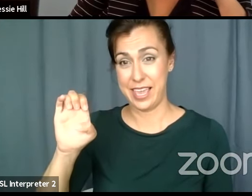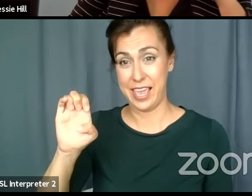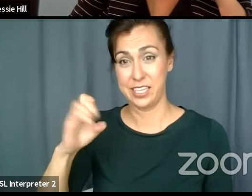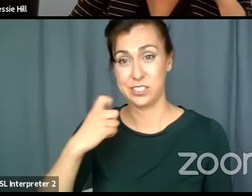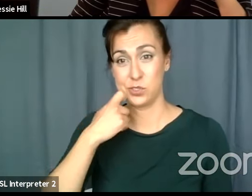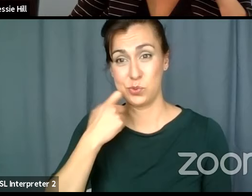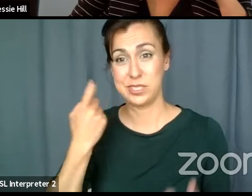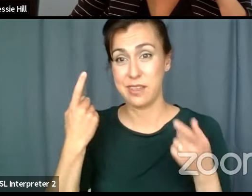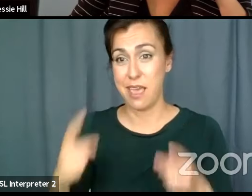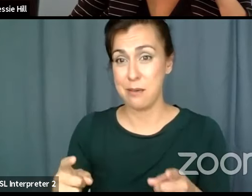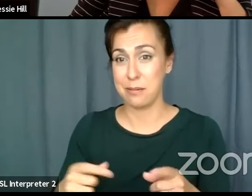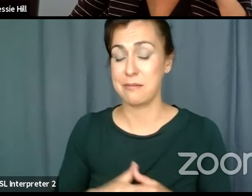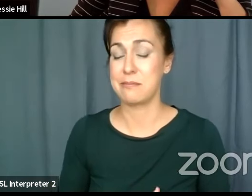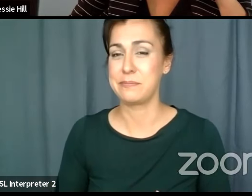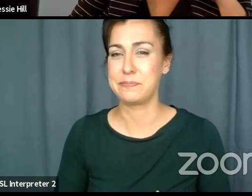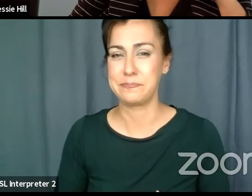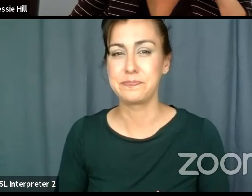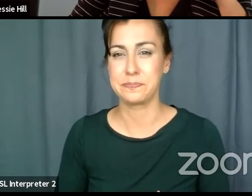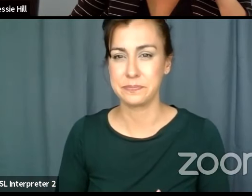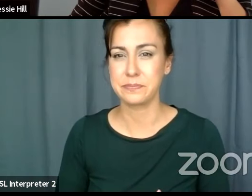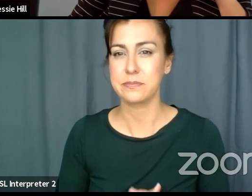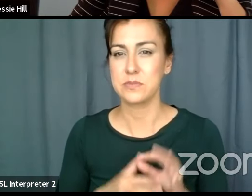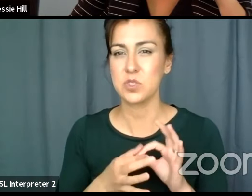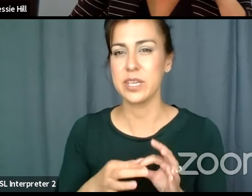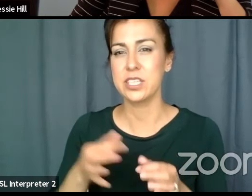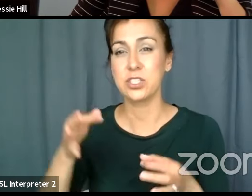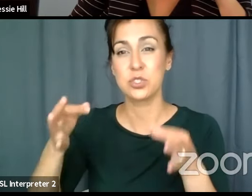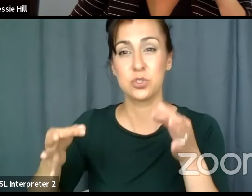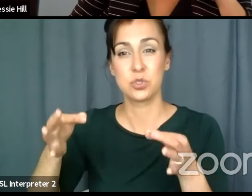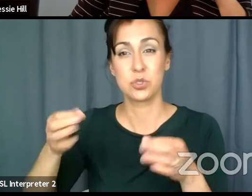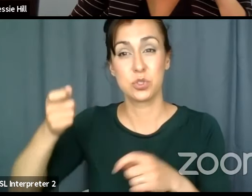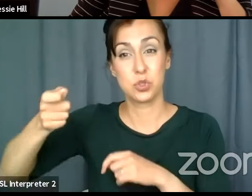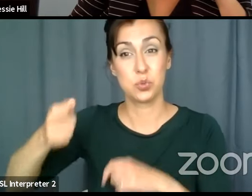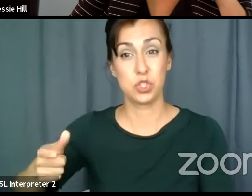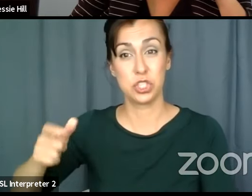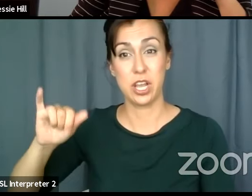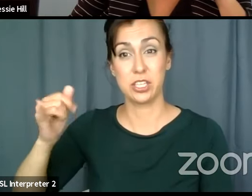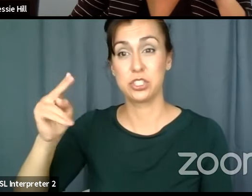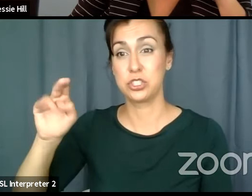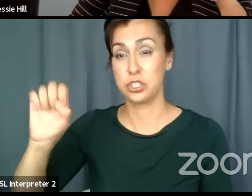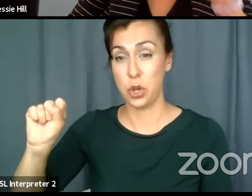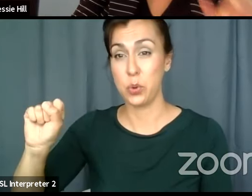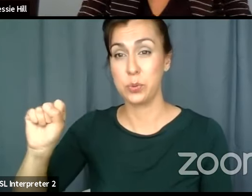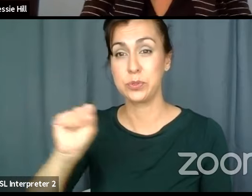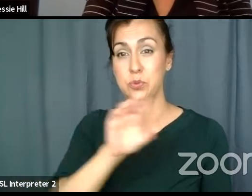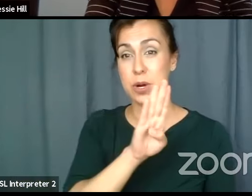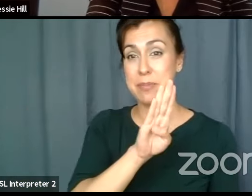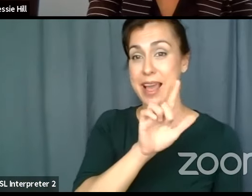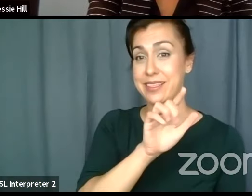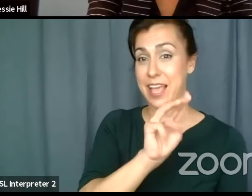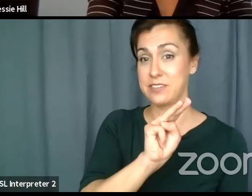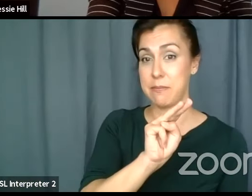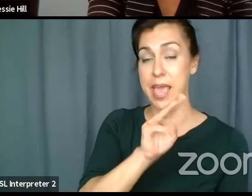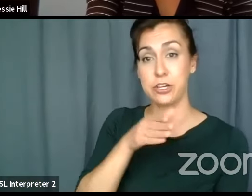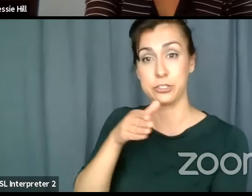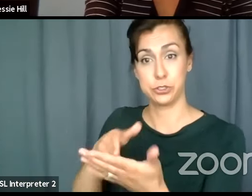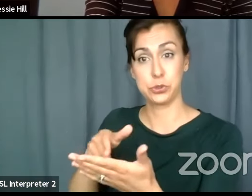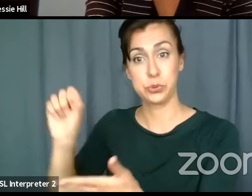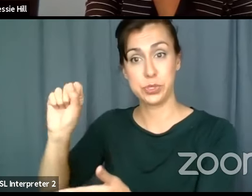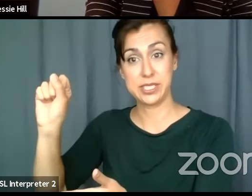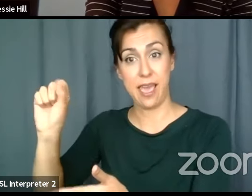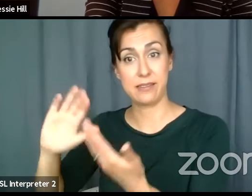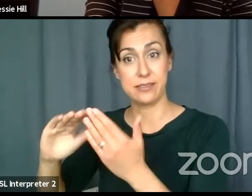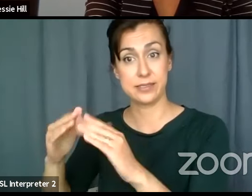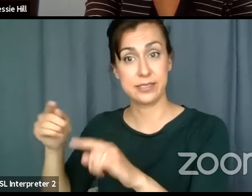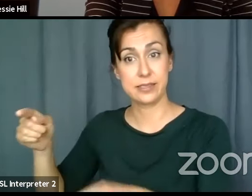recent Seattle case where Judge Jones in the Black Lives Matter case versus the city of Seattle basically upheld a temporary restraining